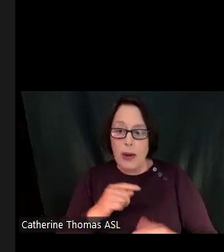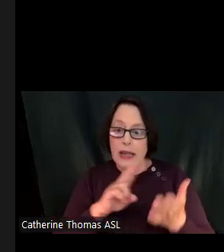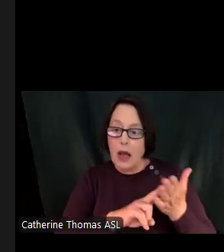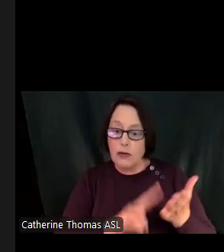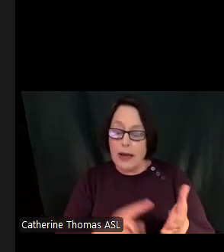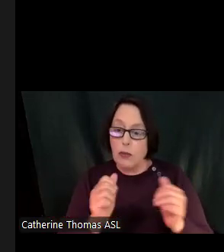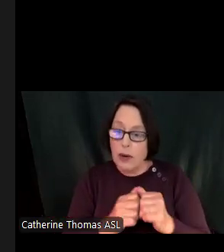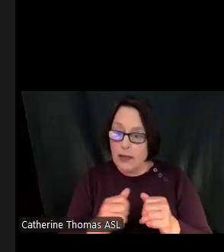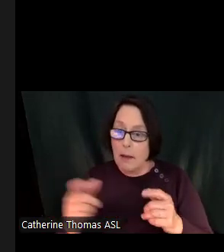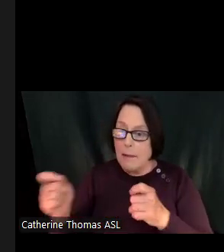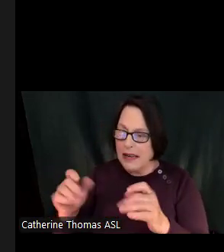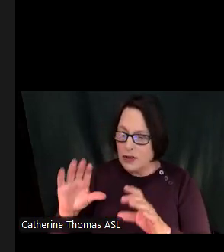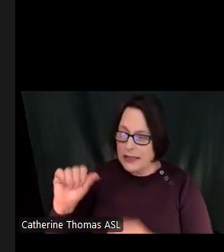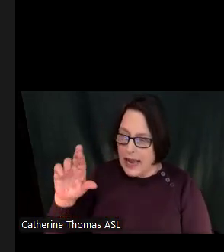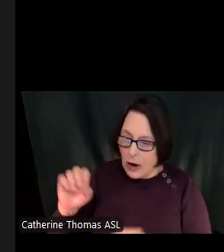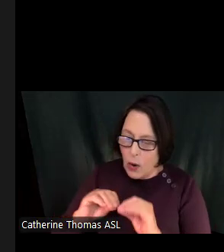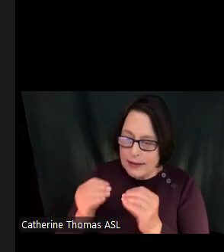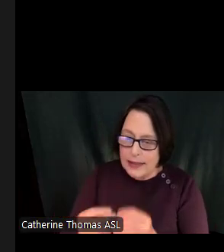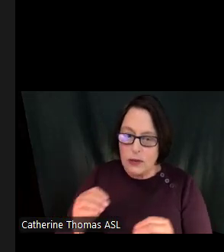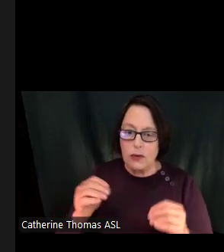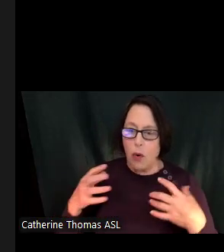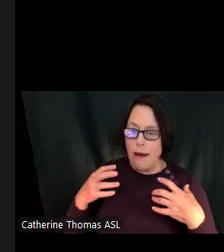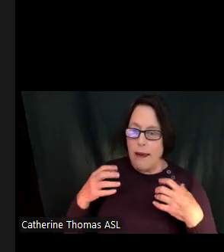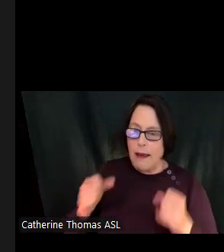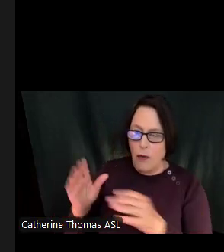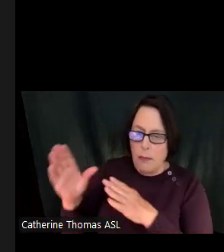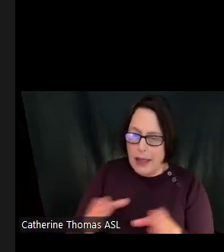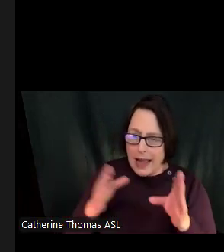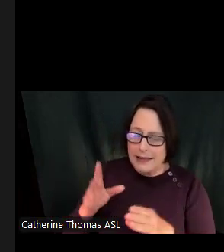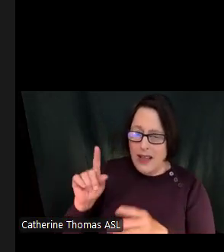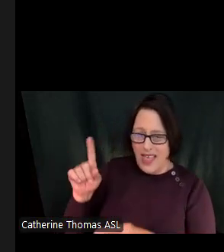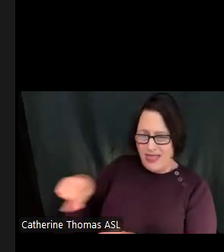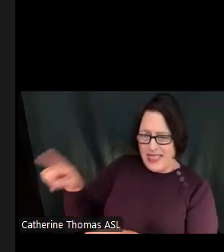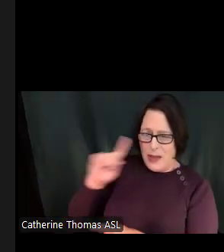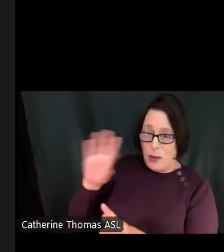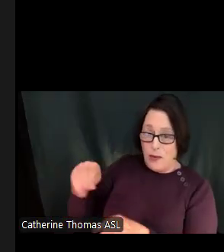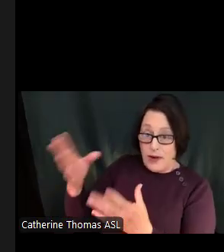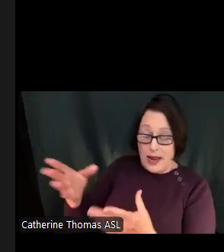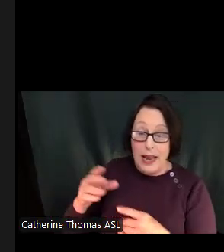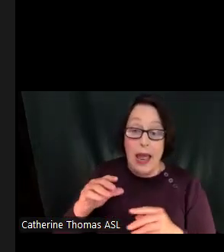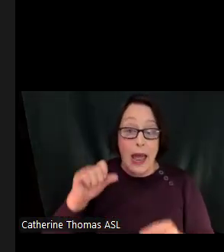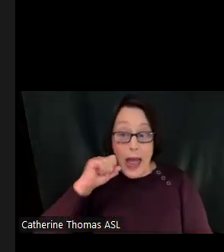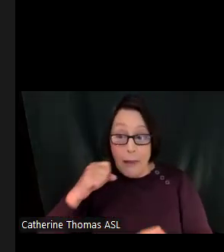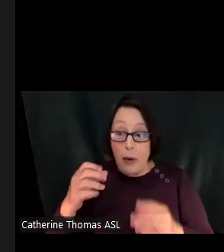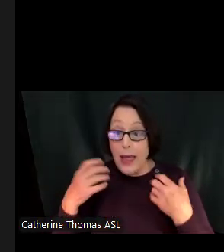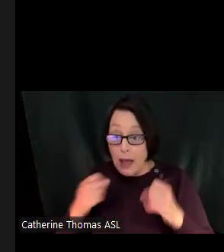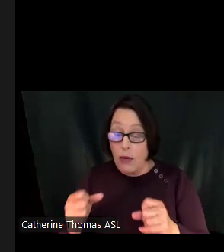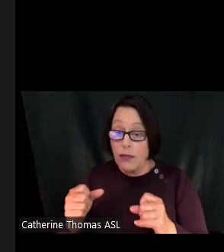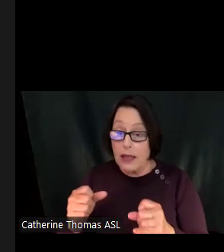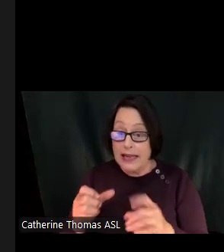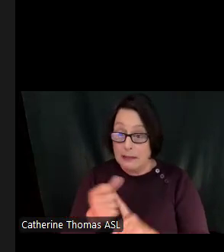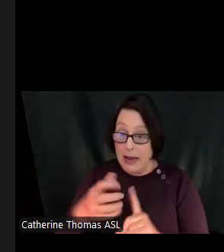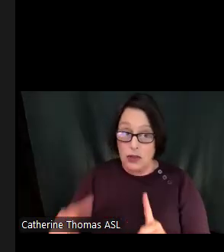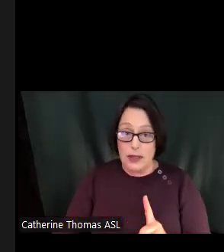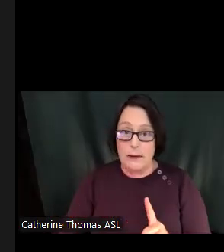or managed care organizations to provide these services. Apple Health Expansion is a general fund state program that will